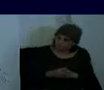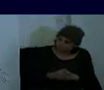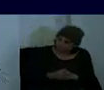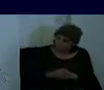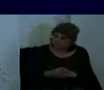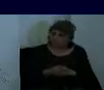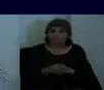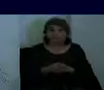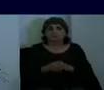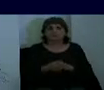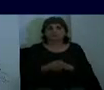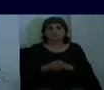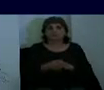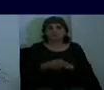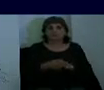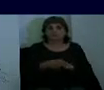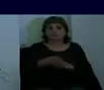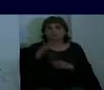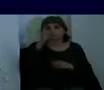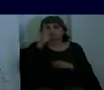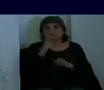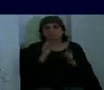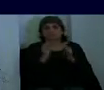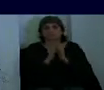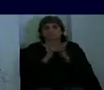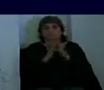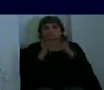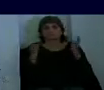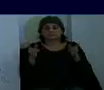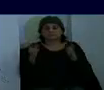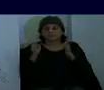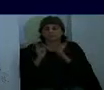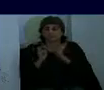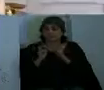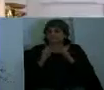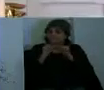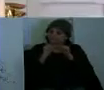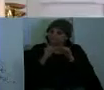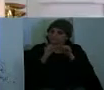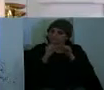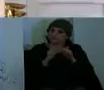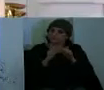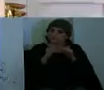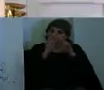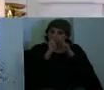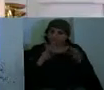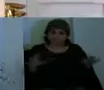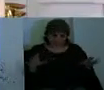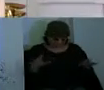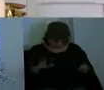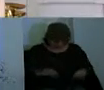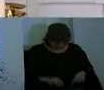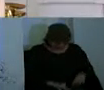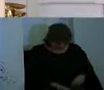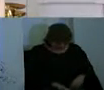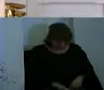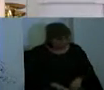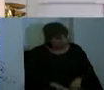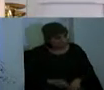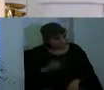God of abundant giving, you constantly are blessing us. May we never take your blessings for